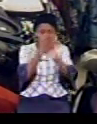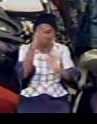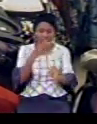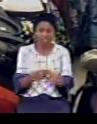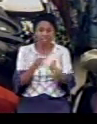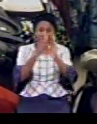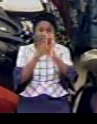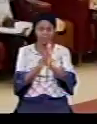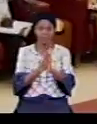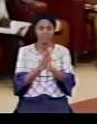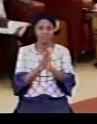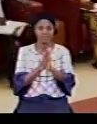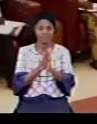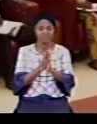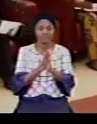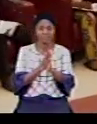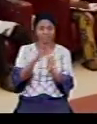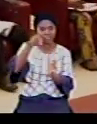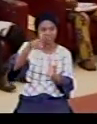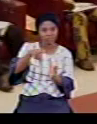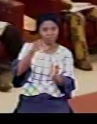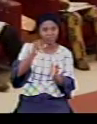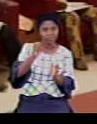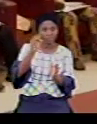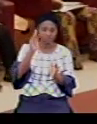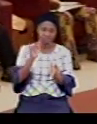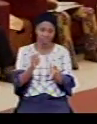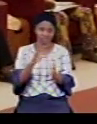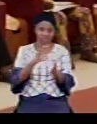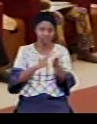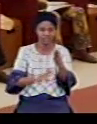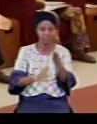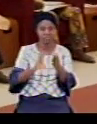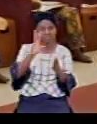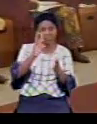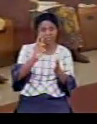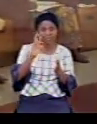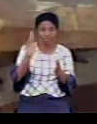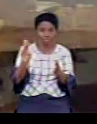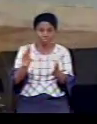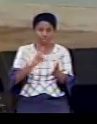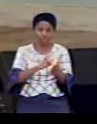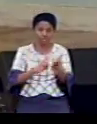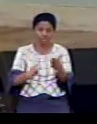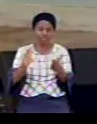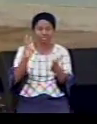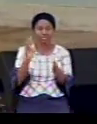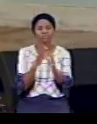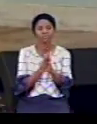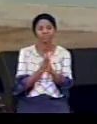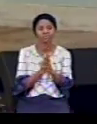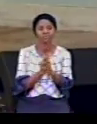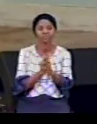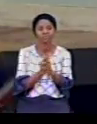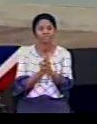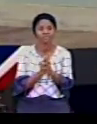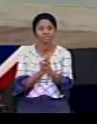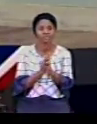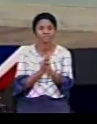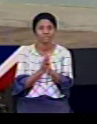Psalm 62, verse 6. Psalm 62, verse